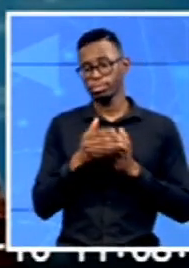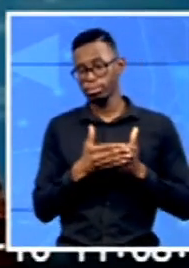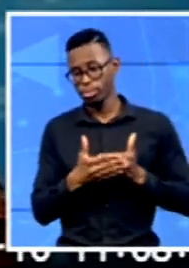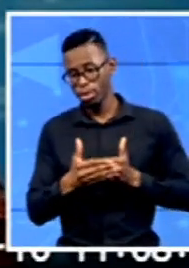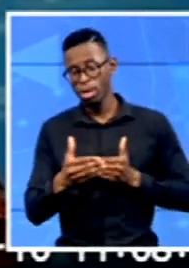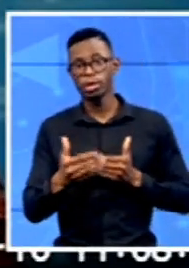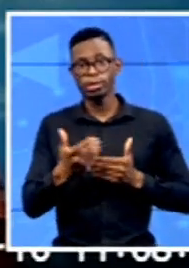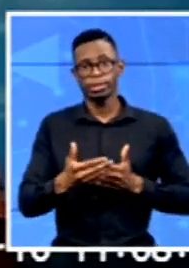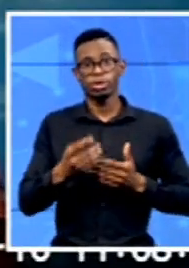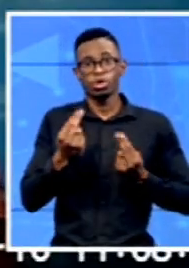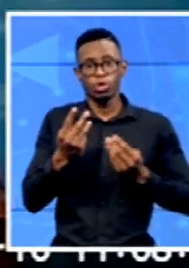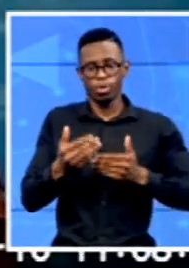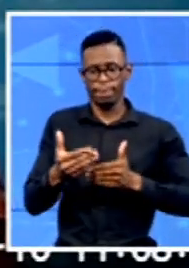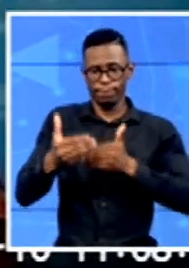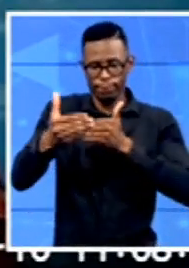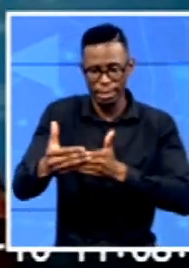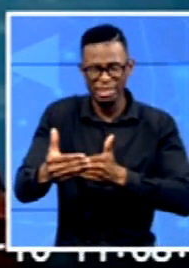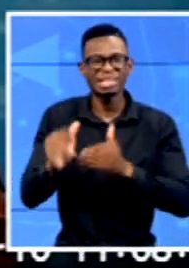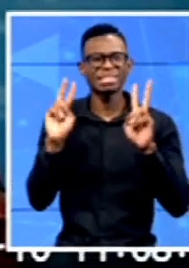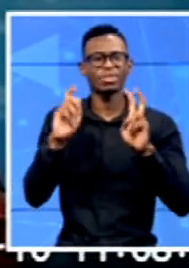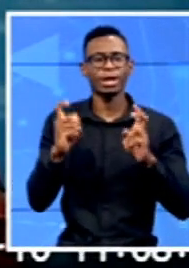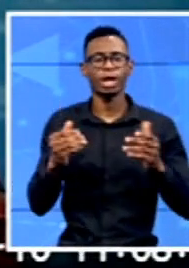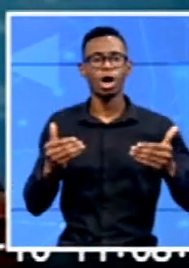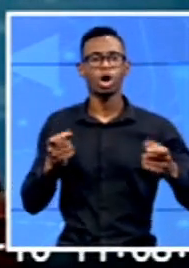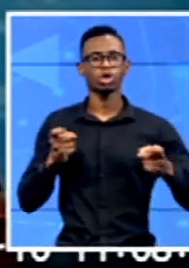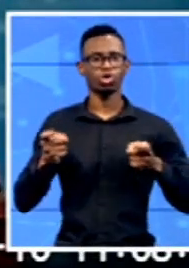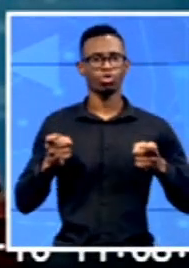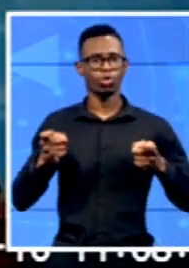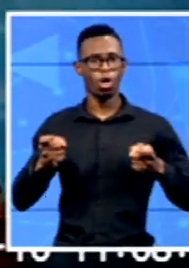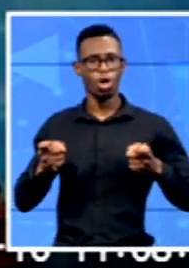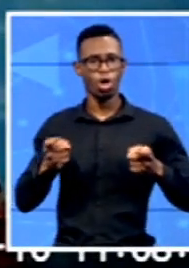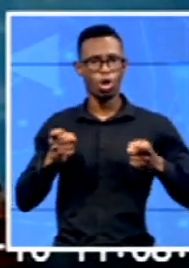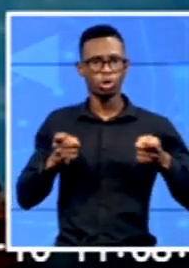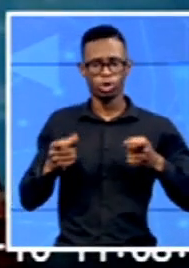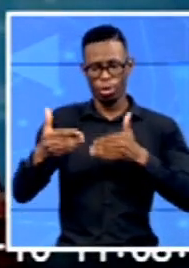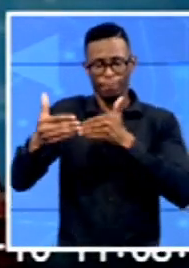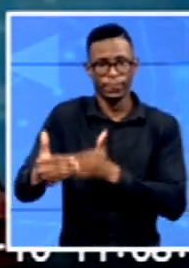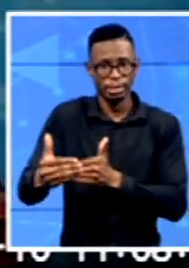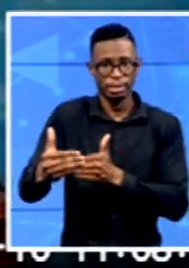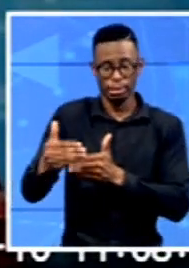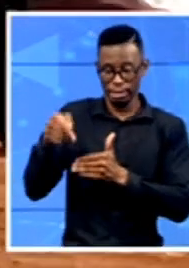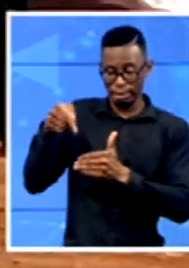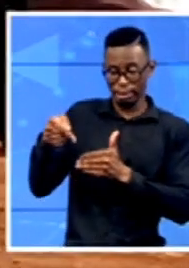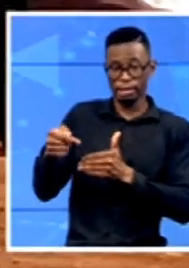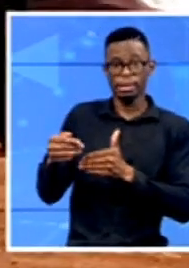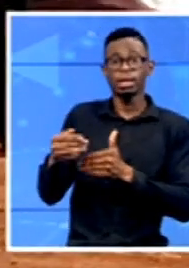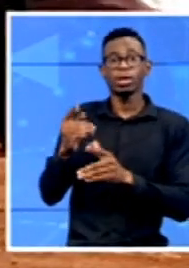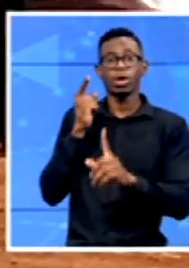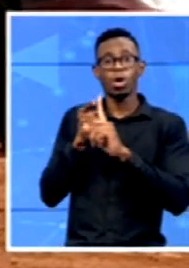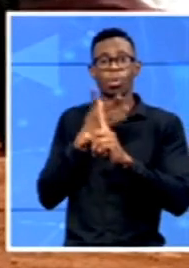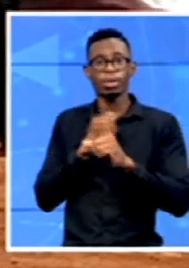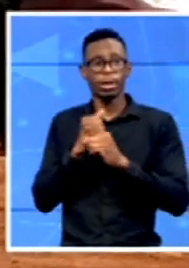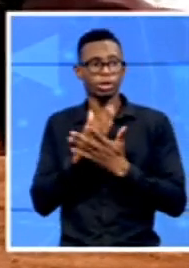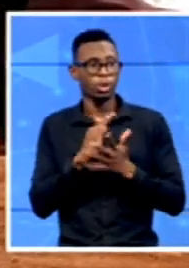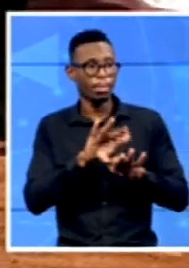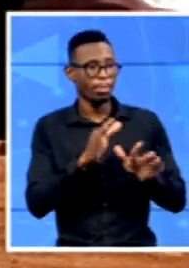living with COVID-19, the capacity of countries to reduce and control incidence of infection will be key. With only 11%